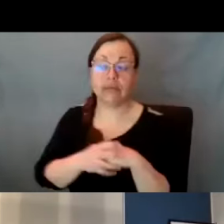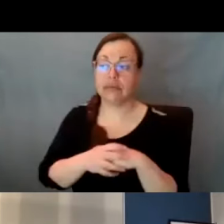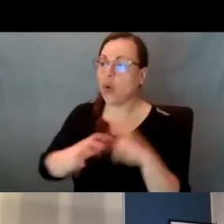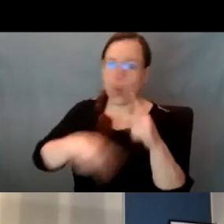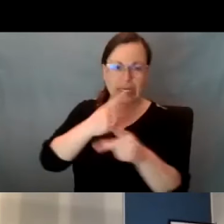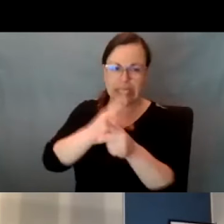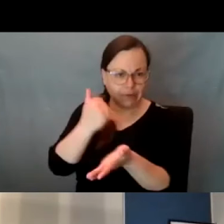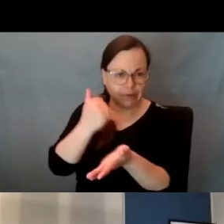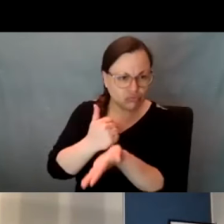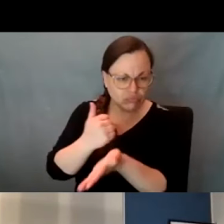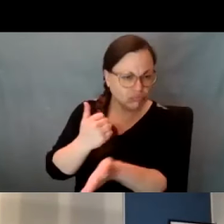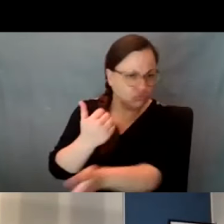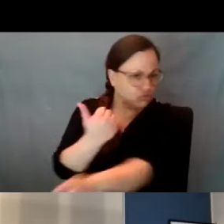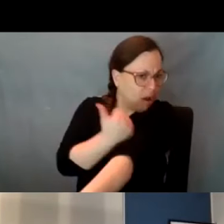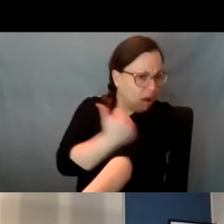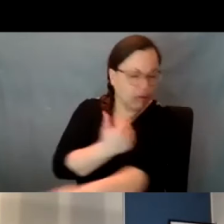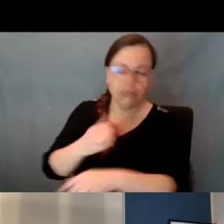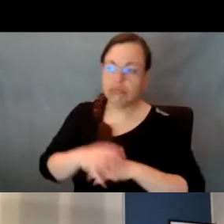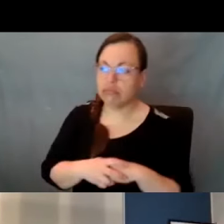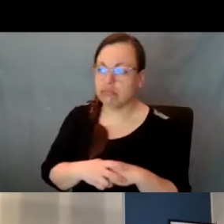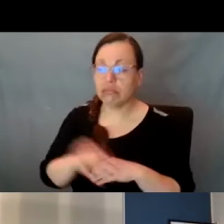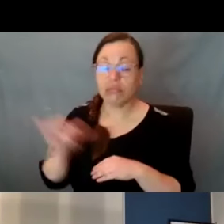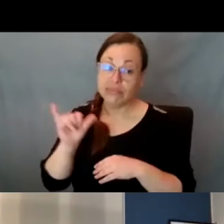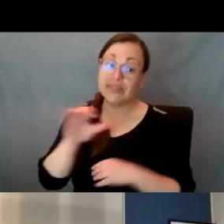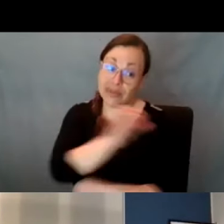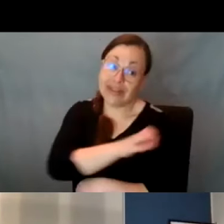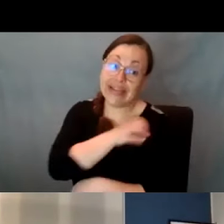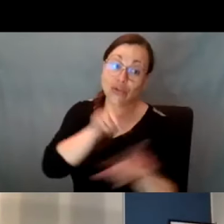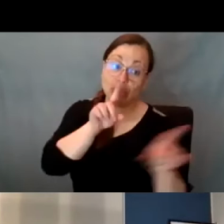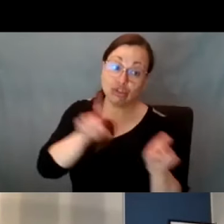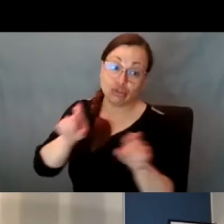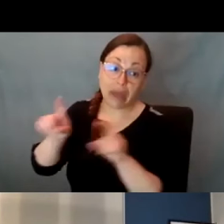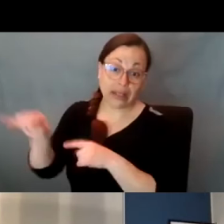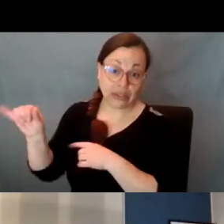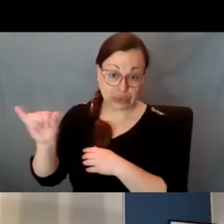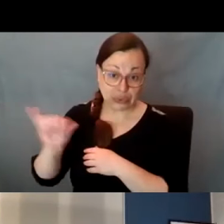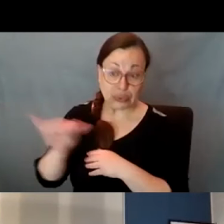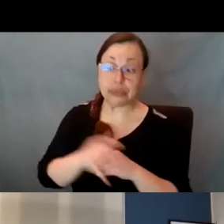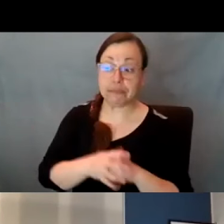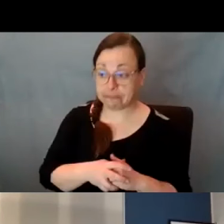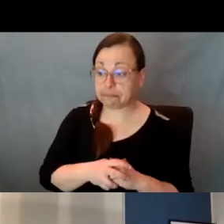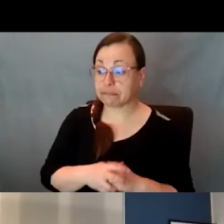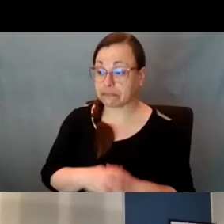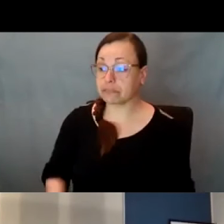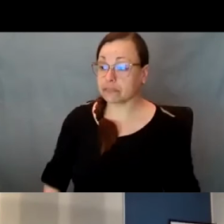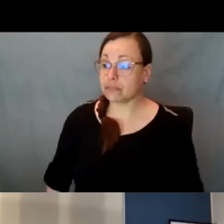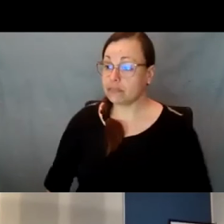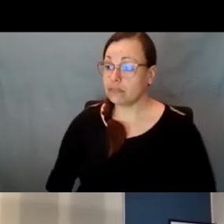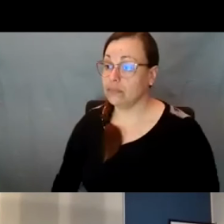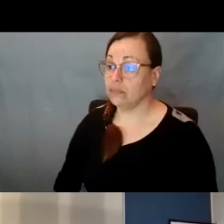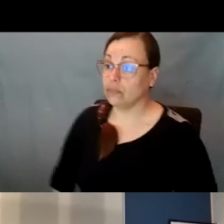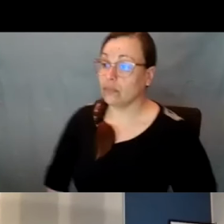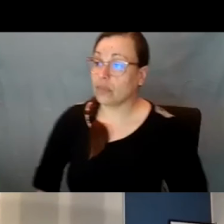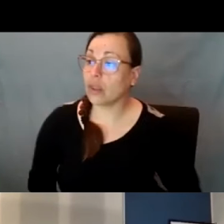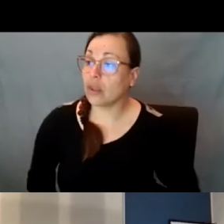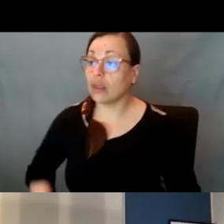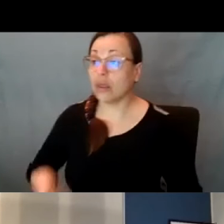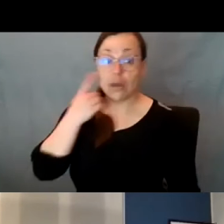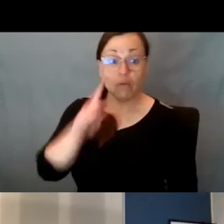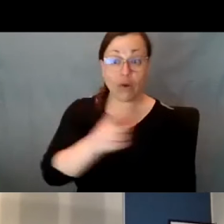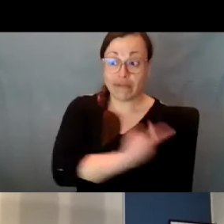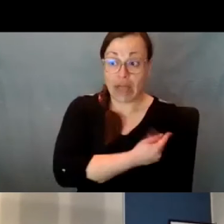product profile, and also doing clinical trials like the Solidarity Therapeutics trial. For vaccines, that is our